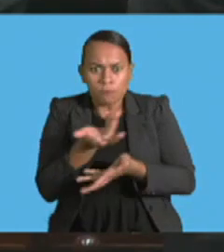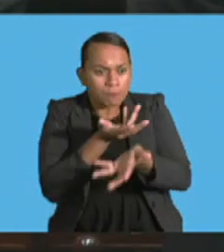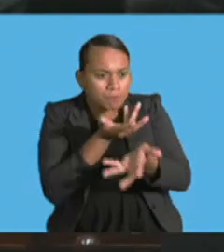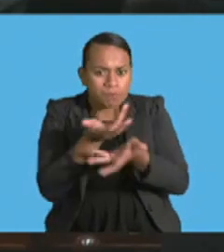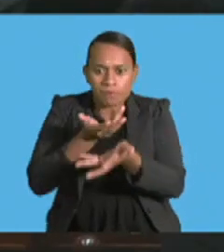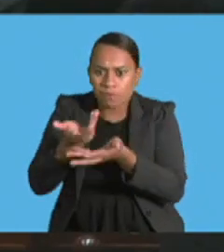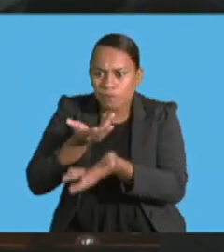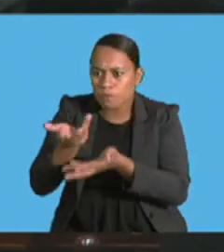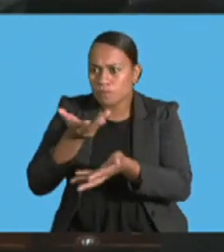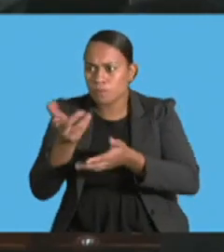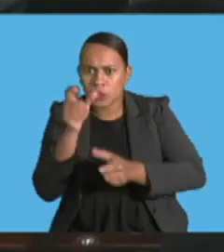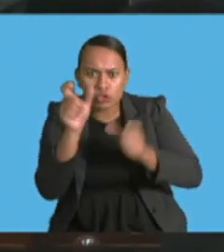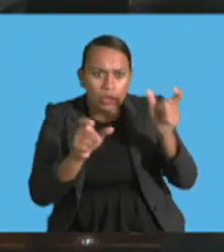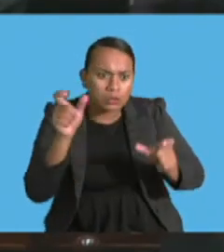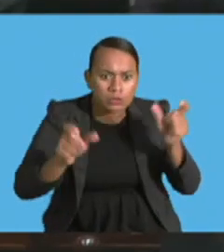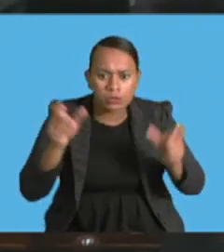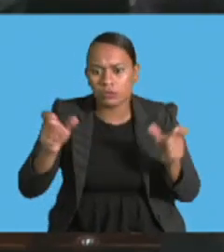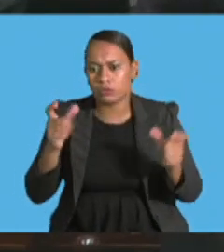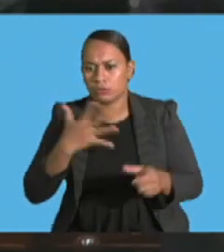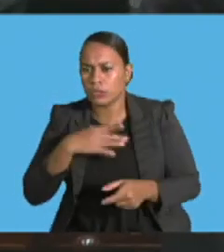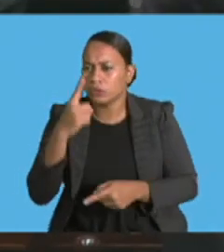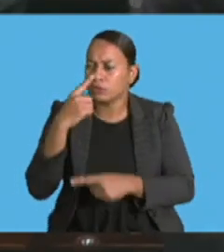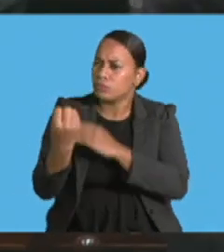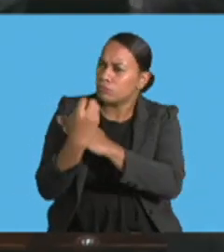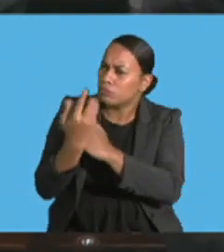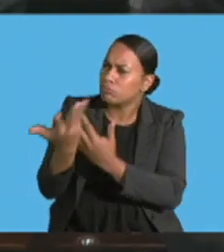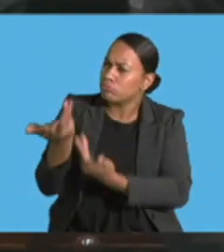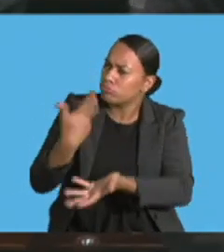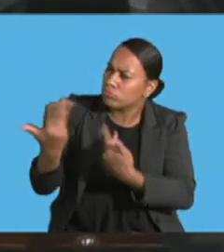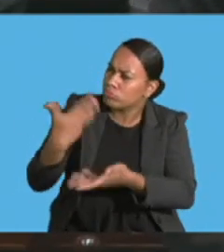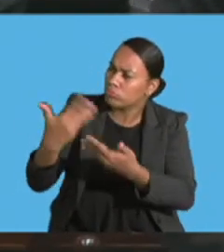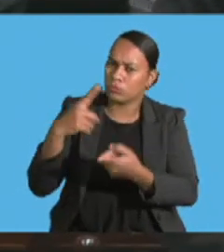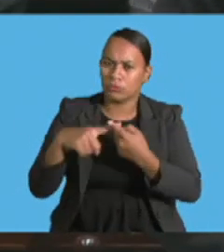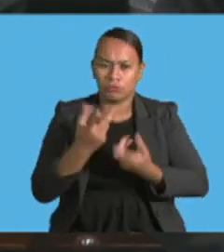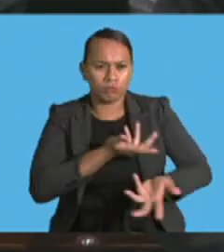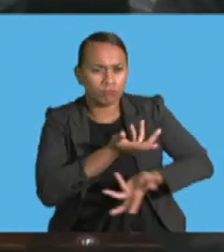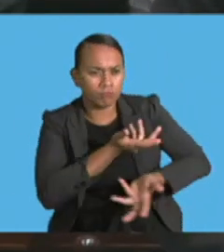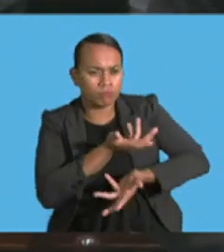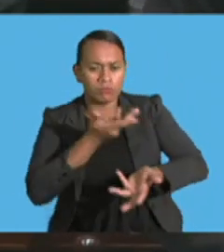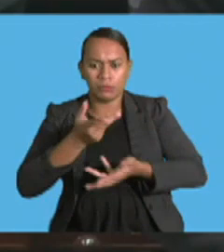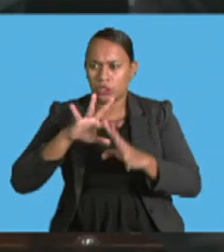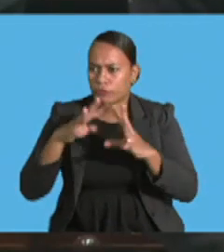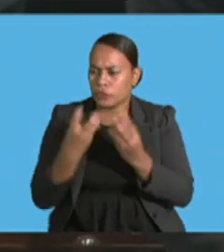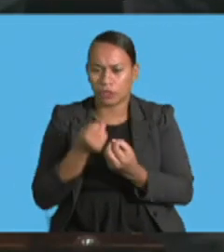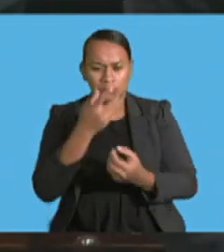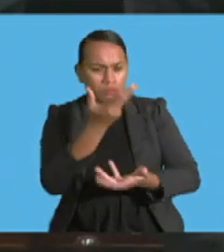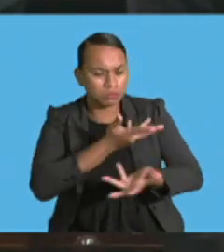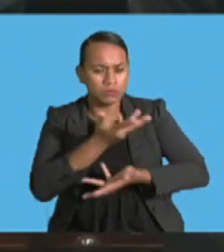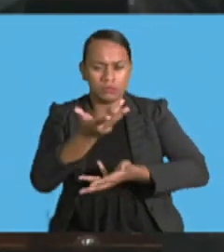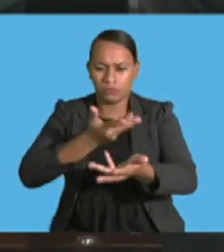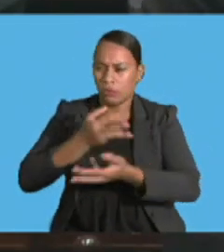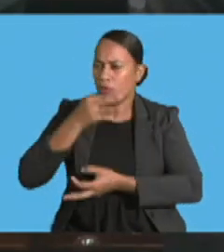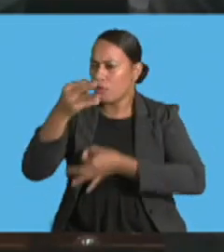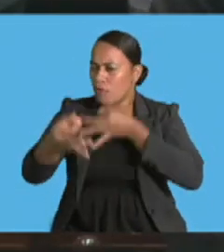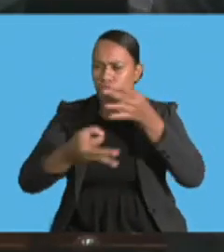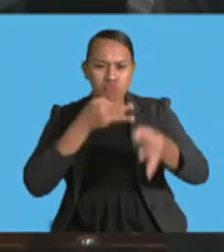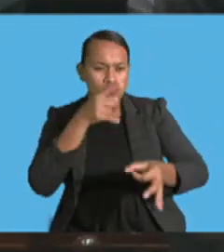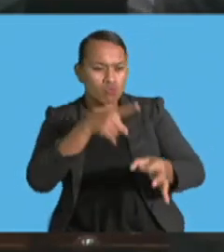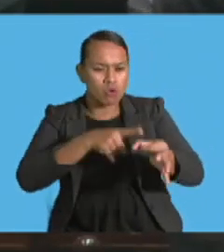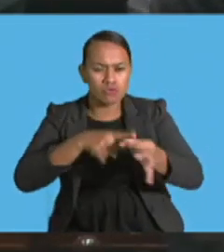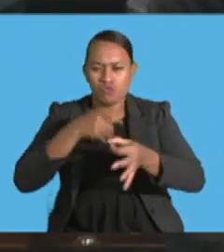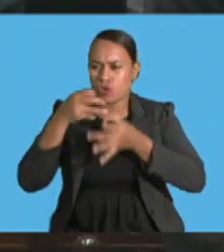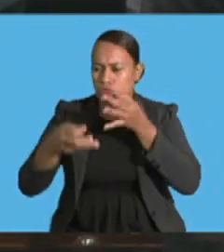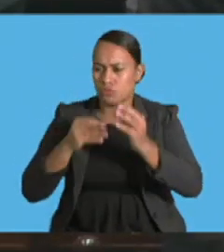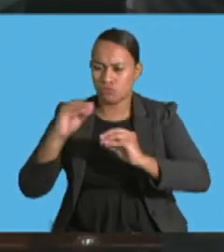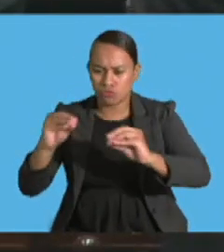laws. Mr. Speaker, said numerous workshops and roundtable consultations, enforcement trainings and media campaigns have been